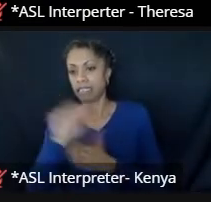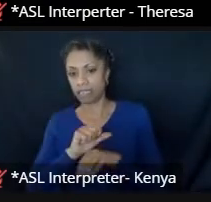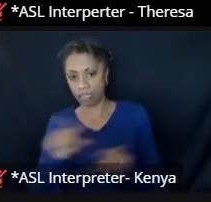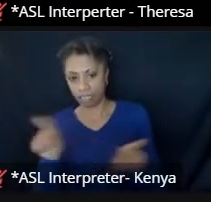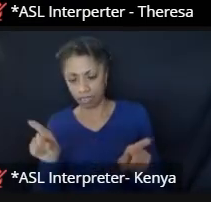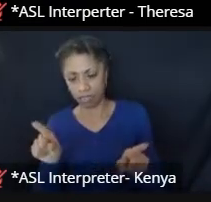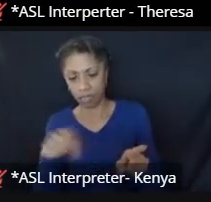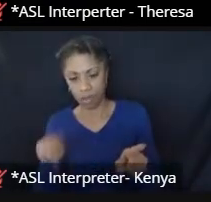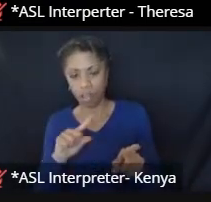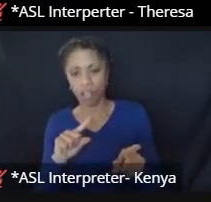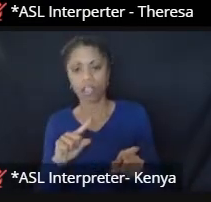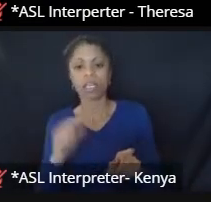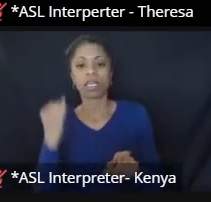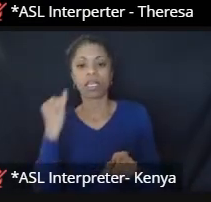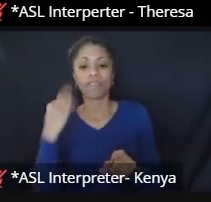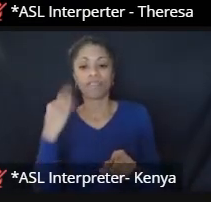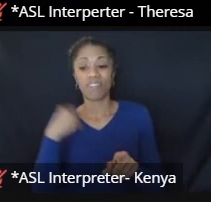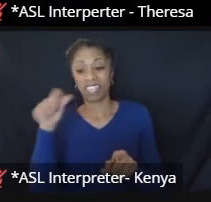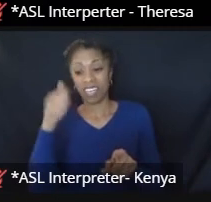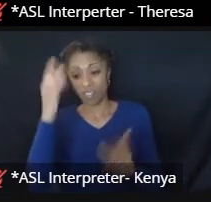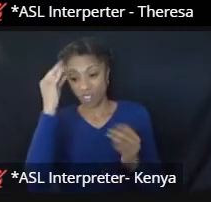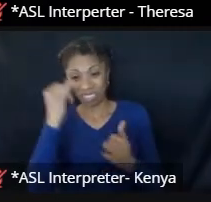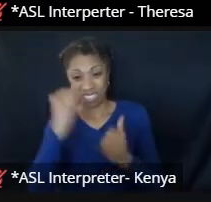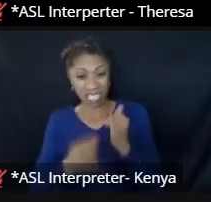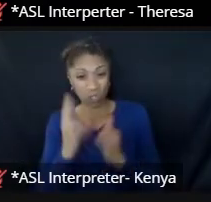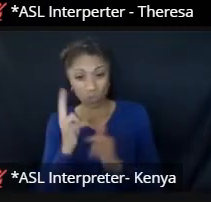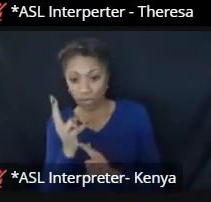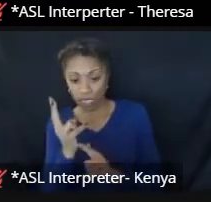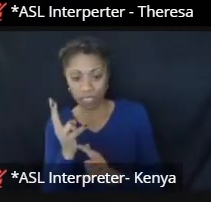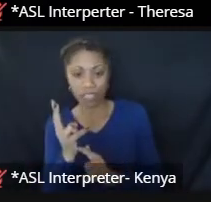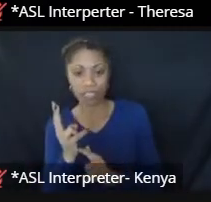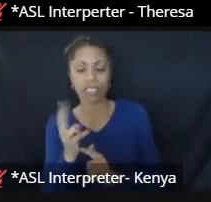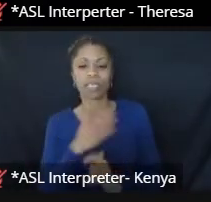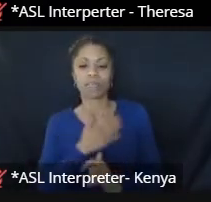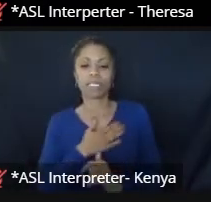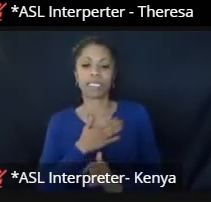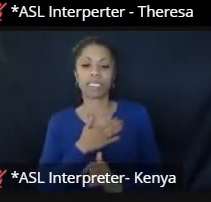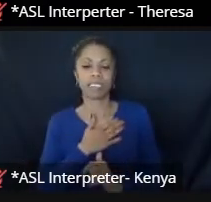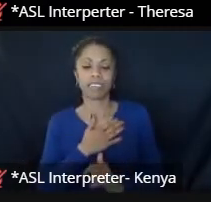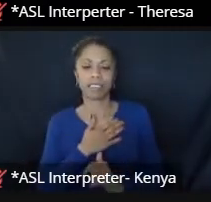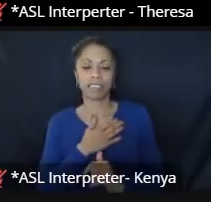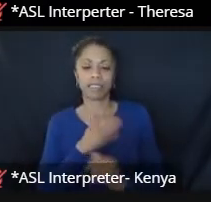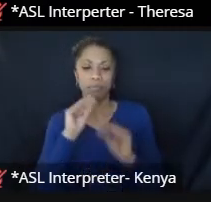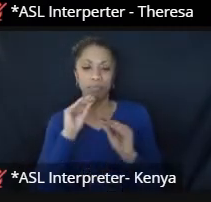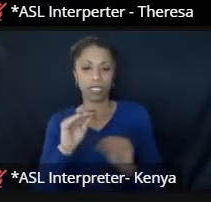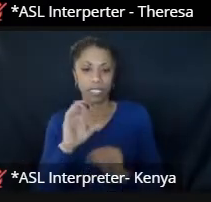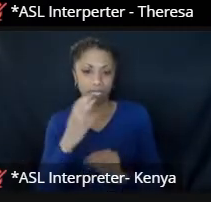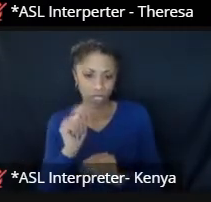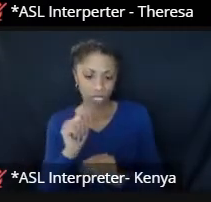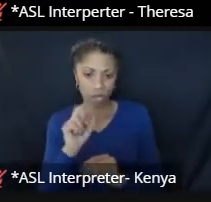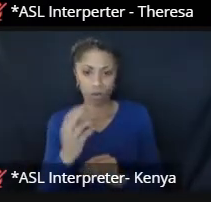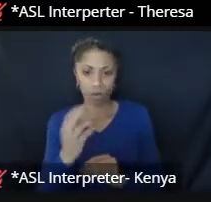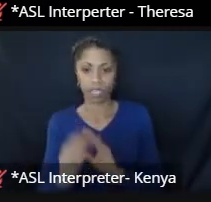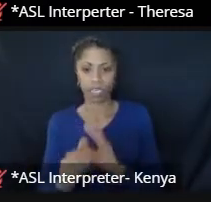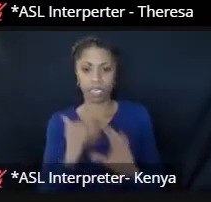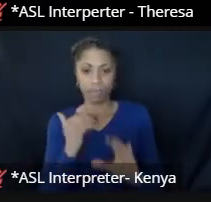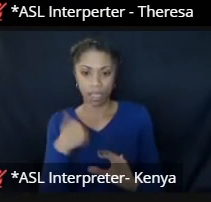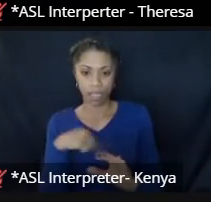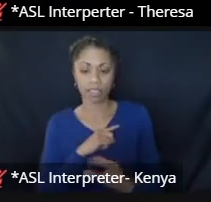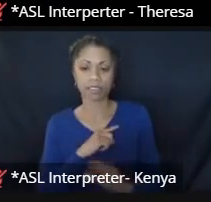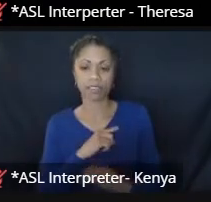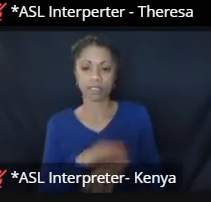if you have any thoughts in the last couple of minutes, please do share with us or put something in the chat. We'd be happy to hear your